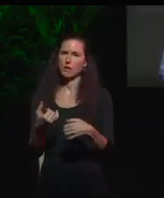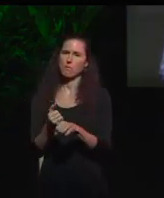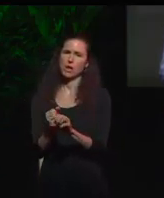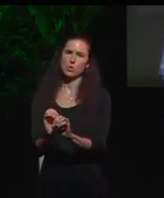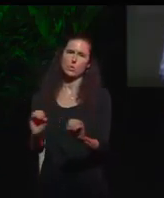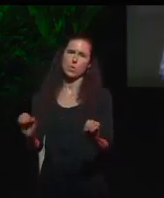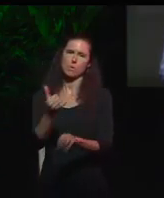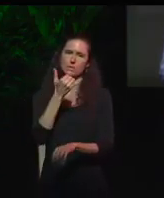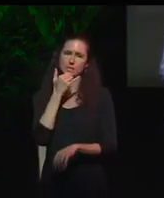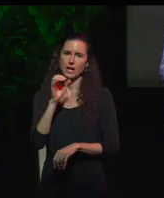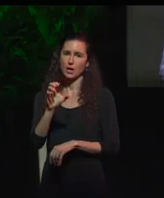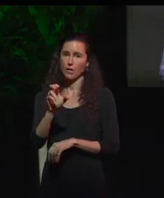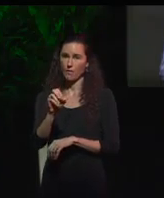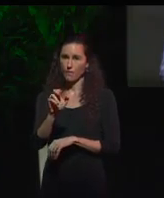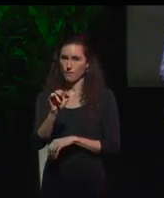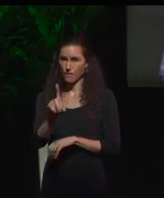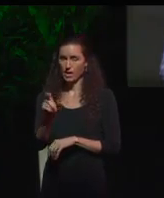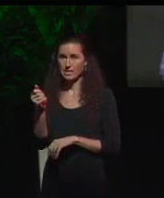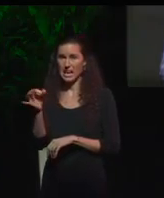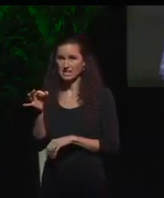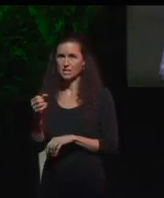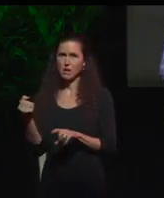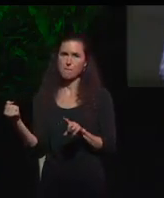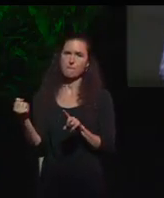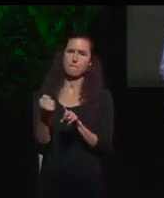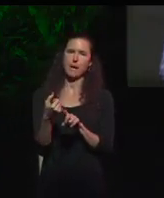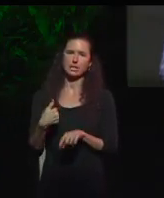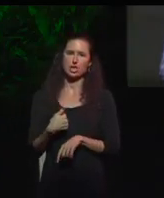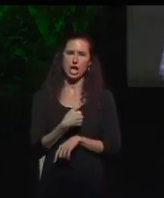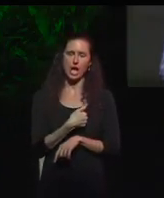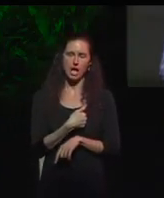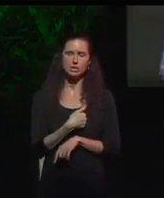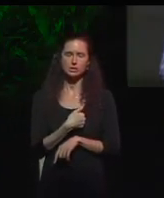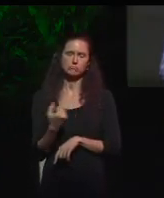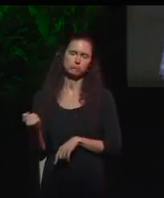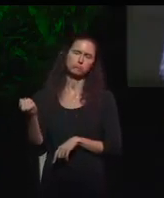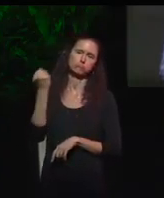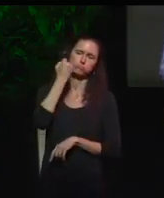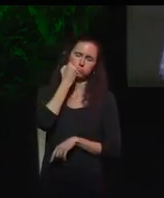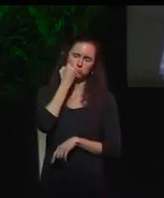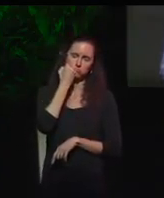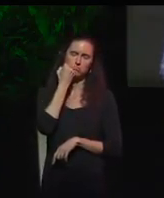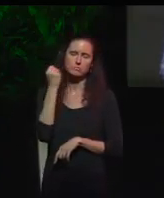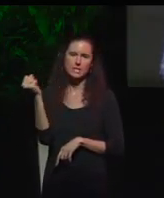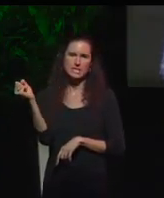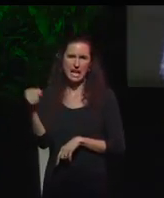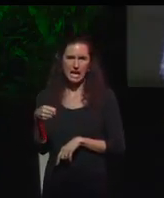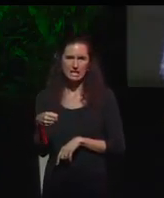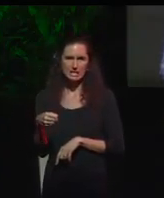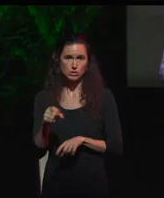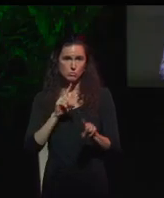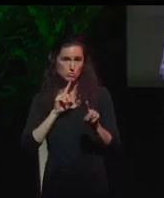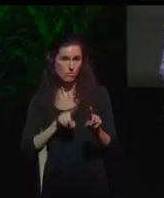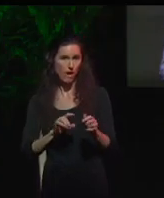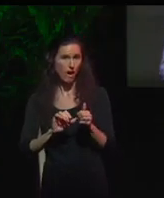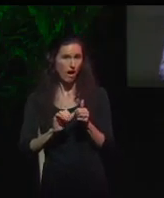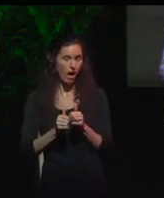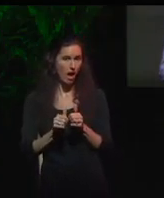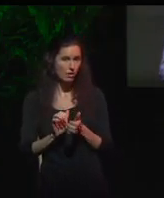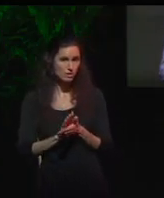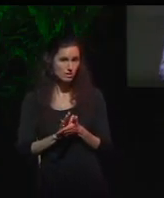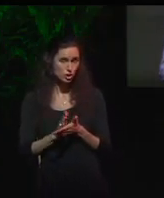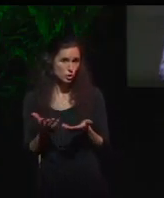it, COVID-19 punched us and everyone else right in the face. And how did we respond as an